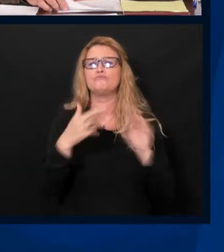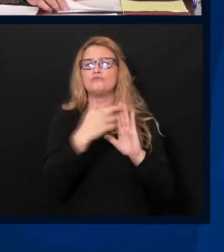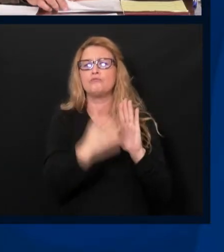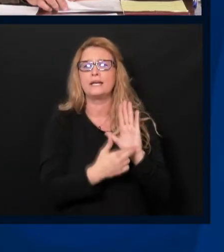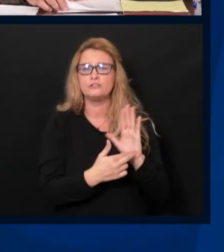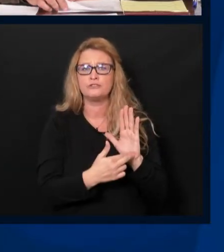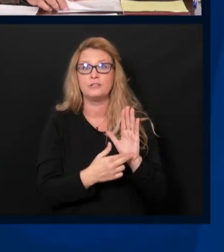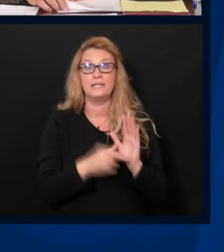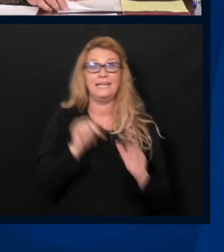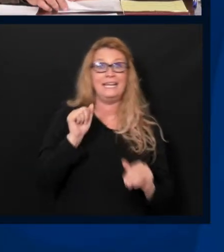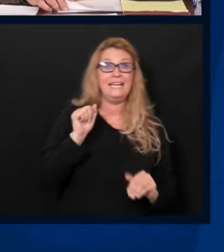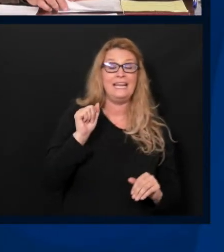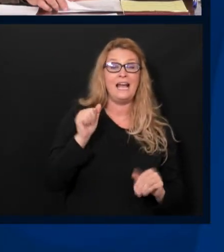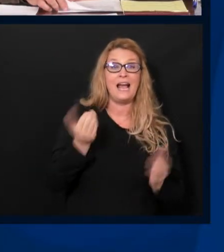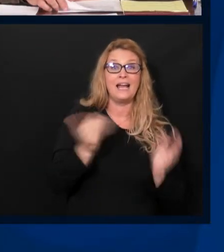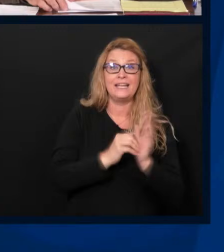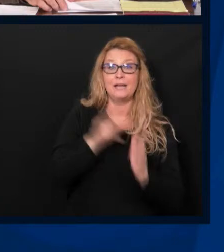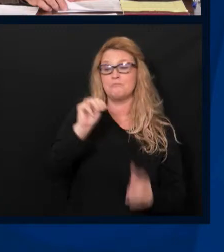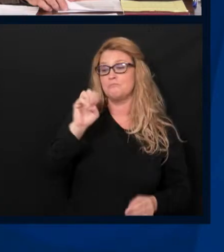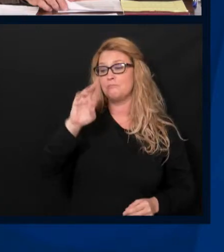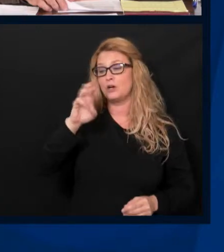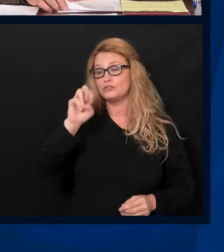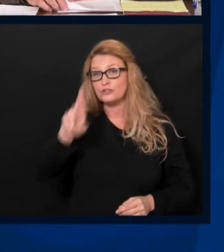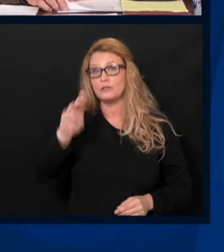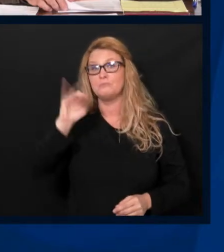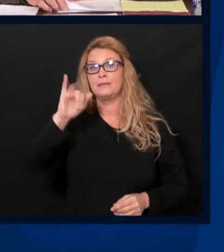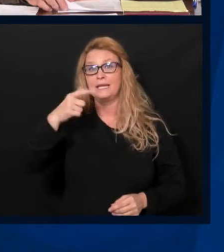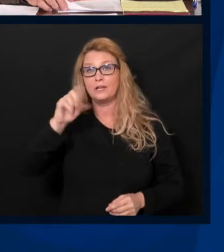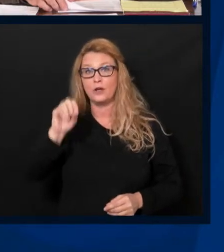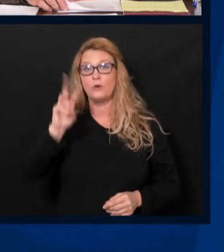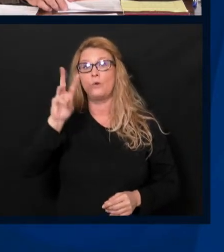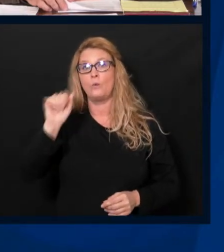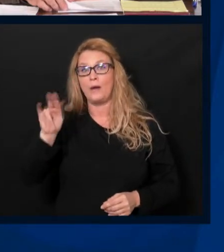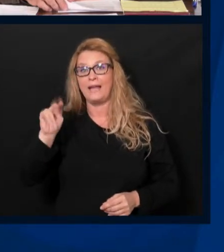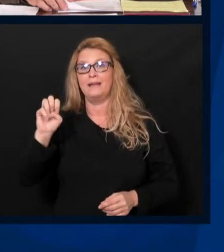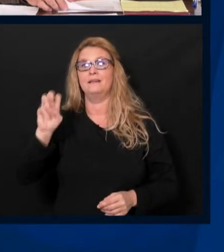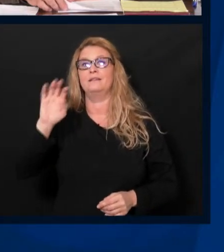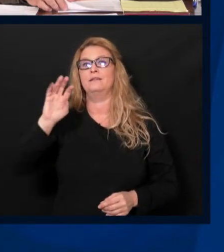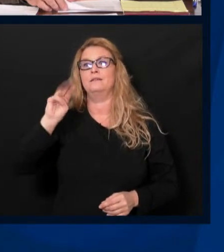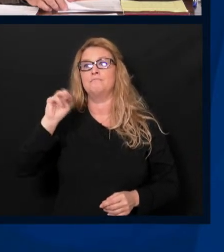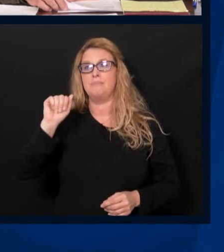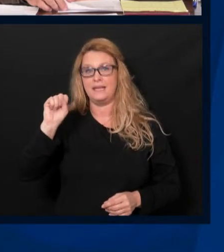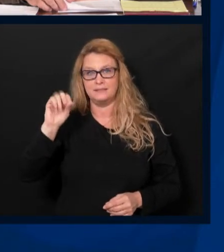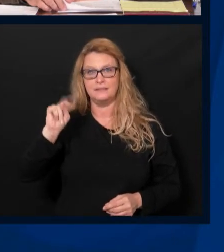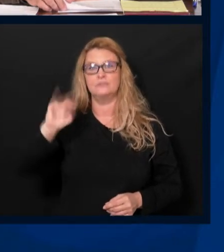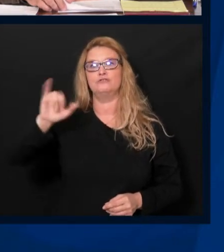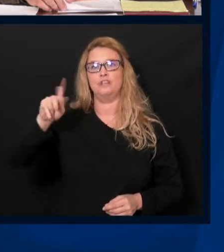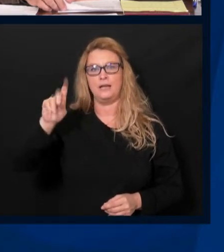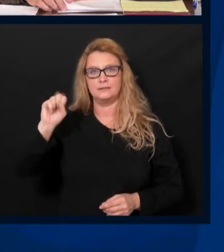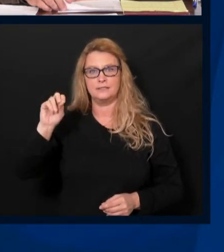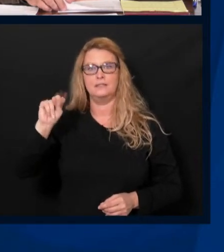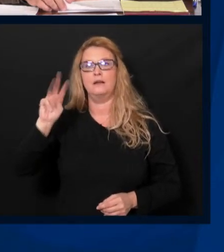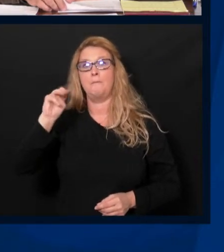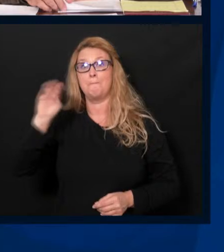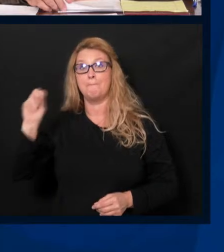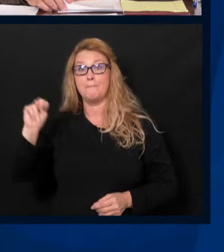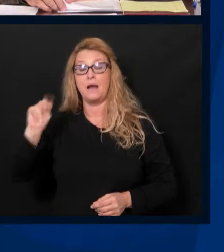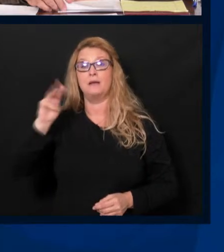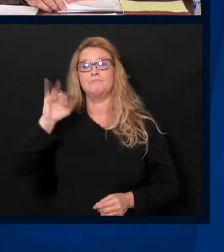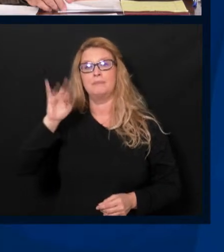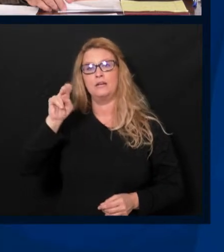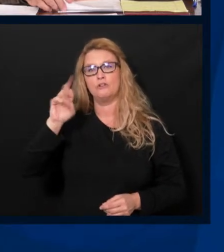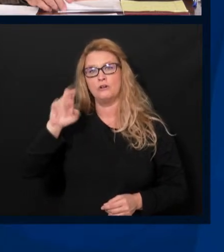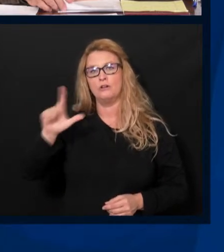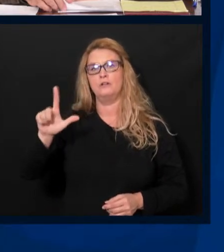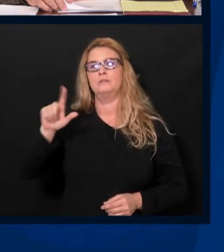ask again, in the counties of Mercer, Mingo, Wayne, Mason, Jackson, Monongahela, Mineral, Morgan,